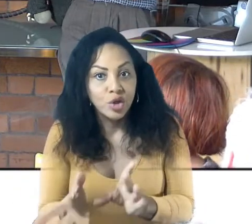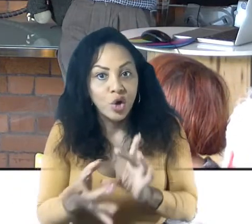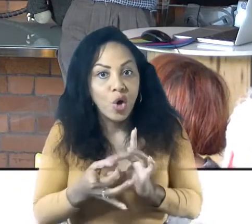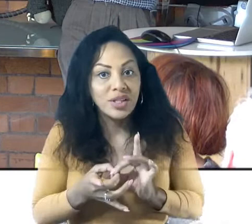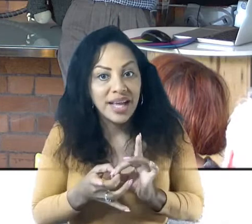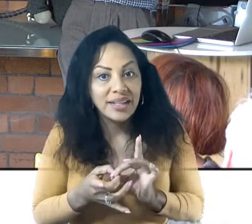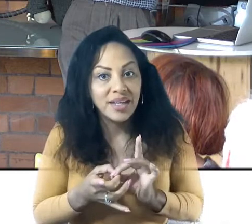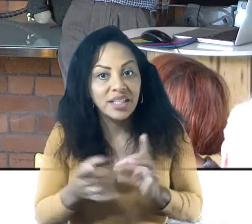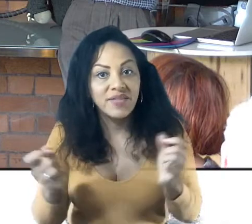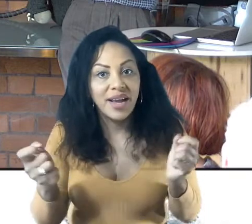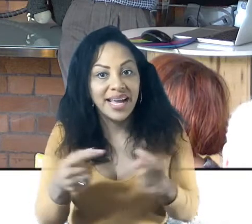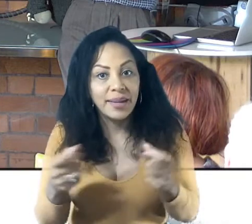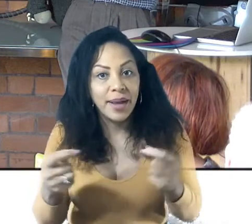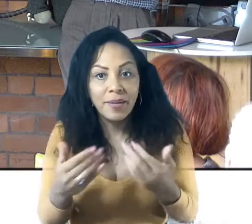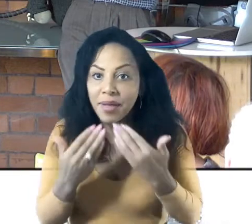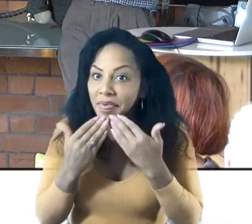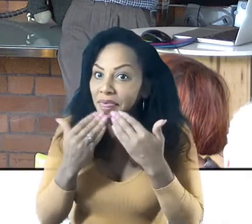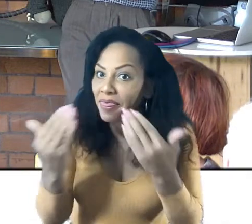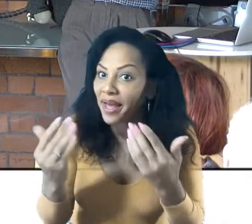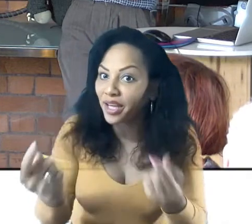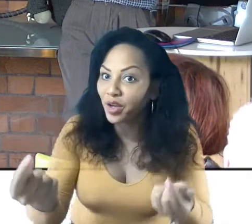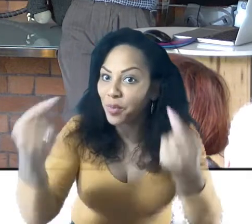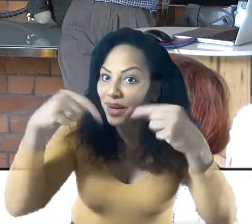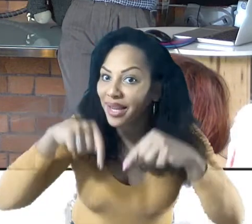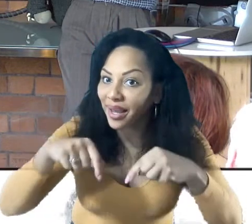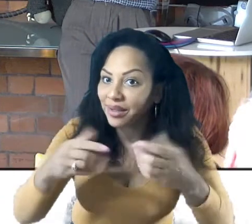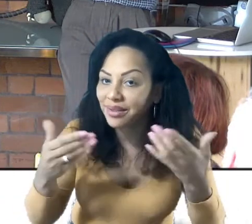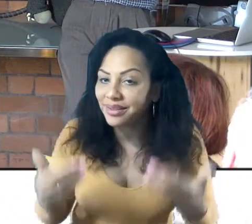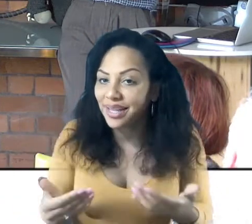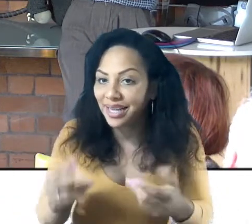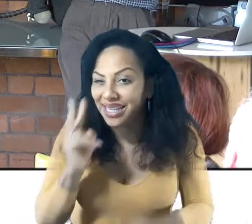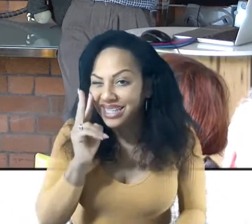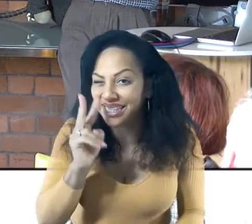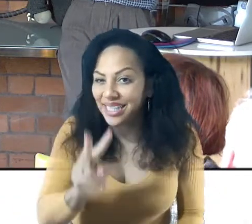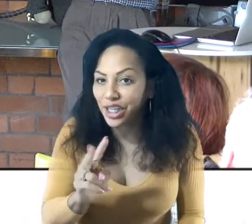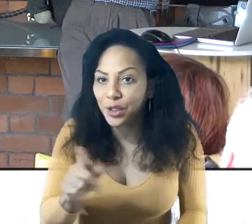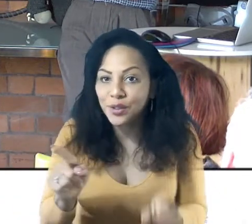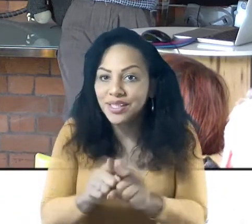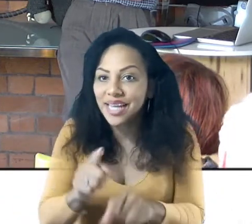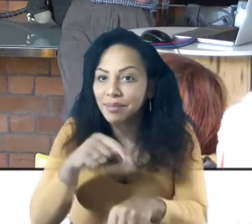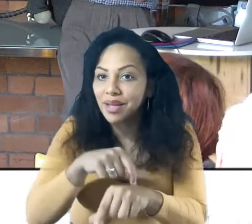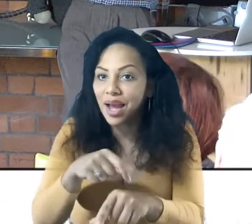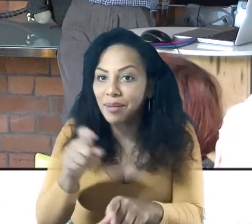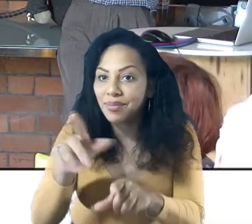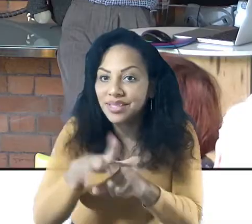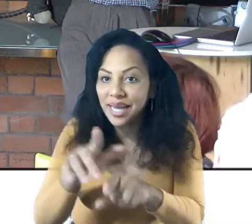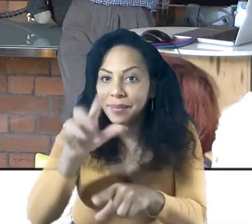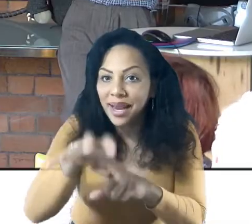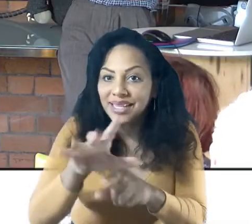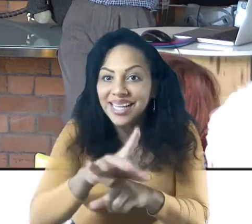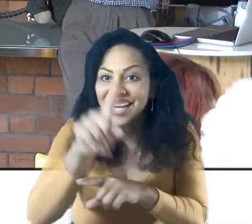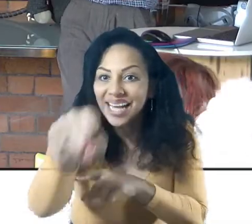questions. Thank you for being here today. We'll see you all same time, same place next week. Thank you.